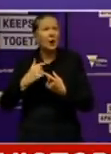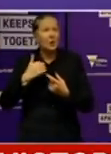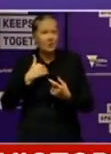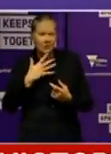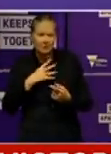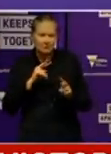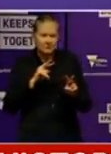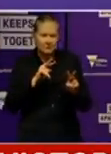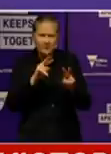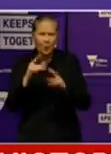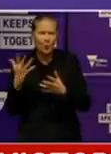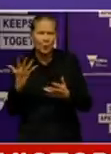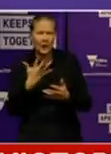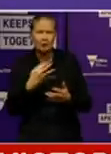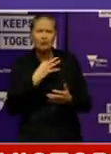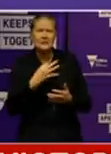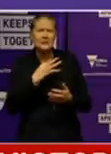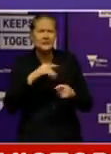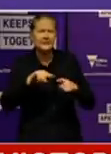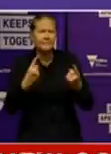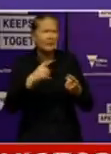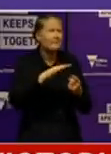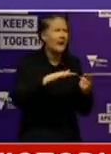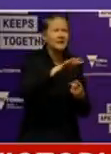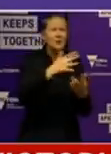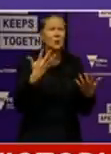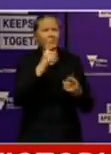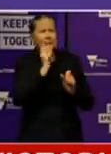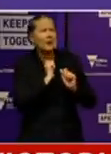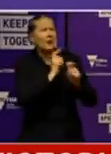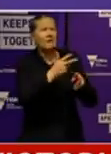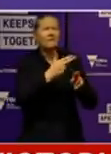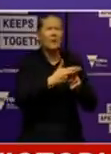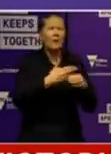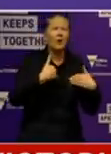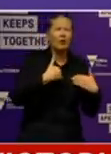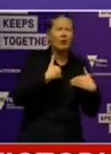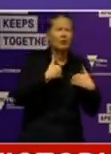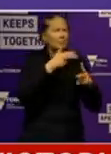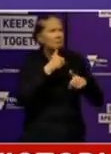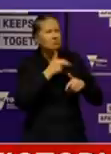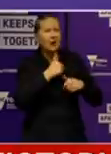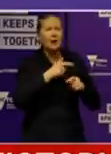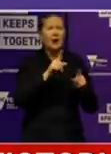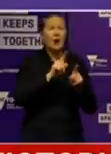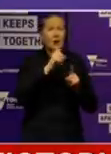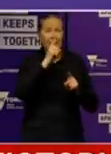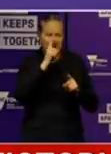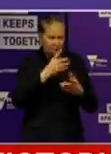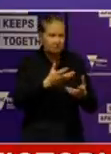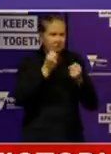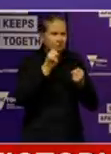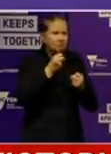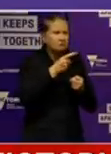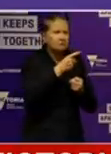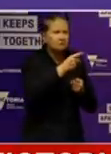all vulnerable settings. We have seen healthcare workers testing positive in our health services.